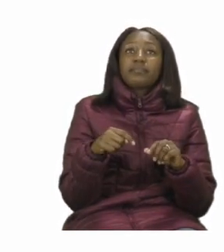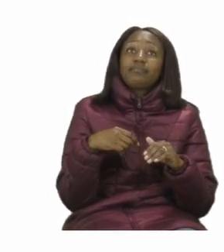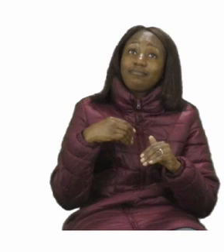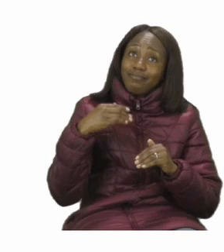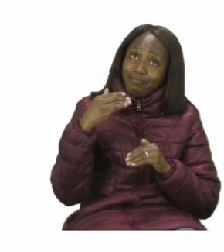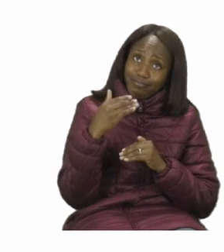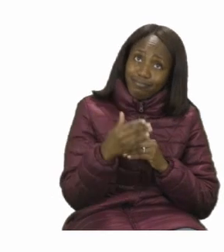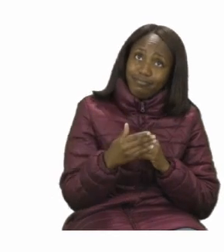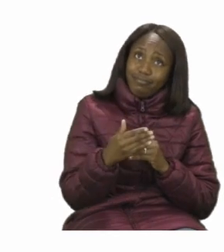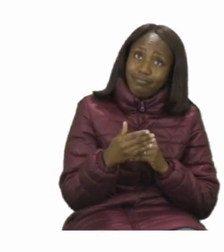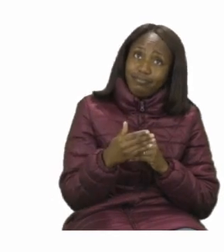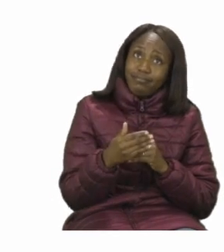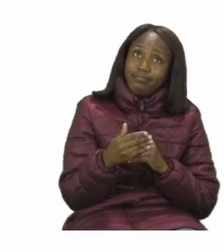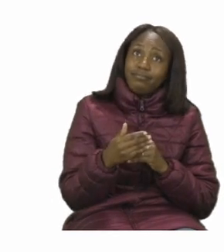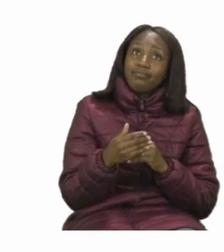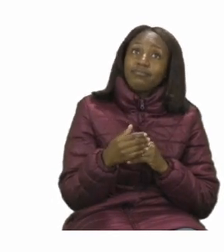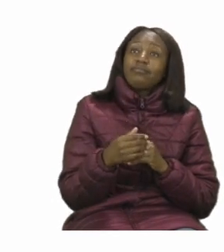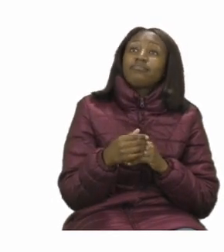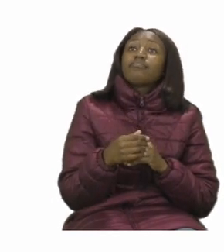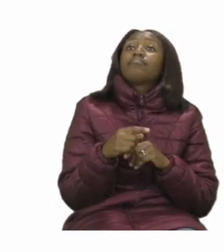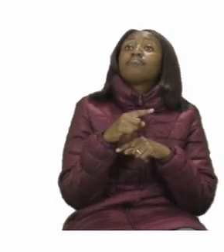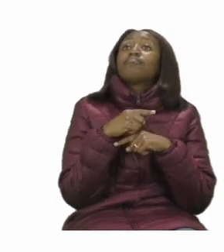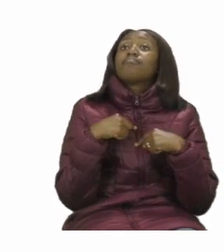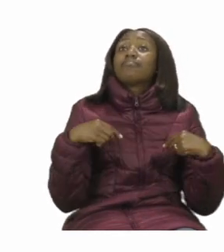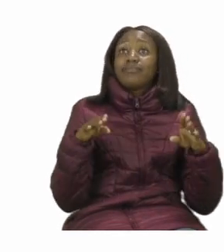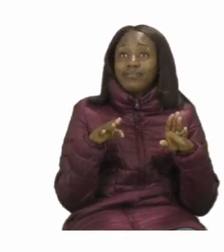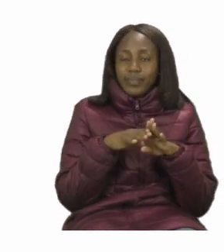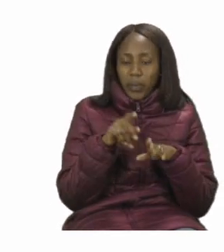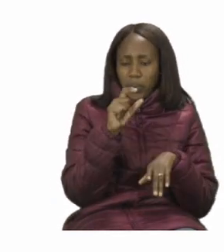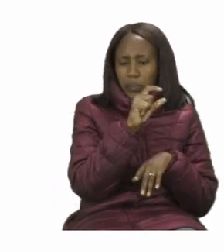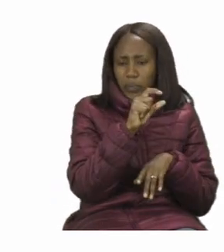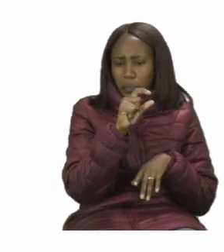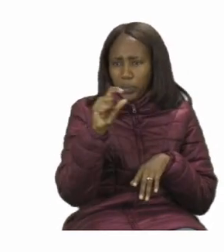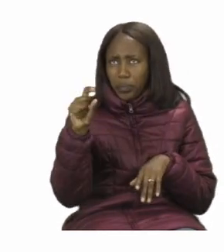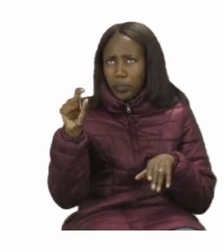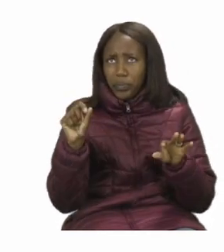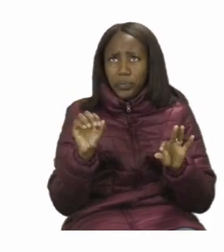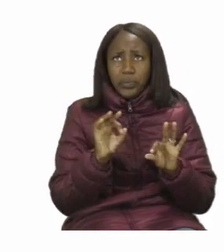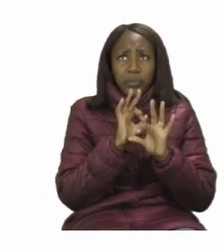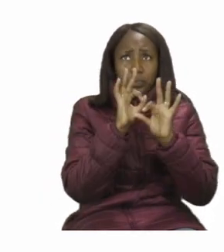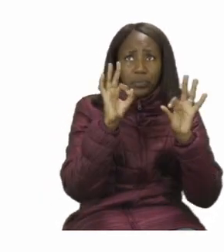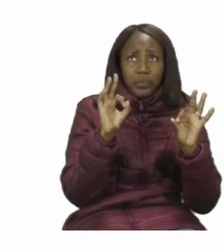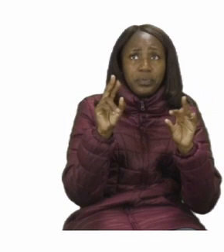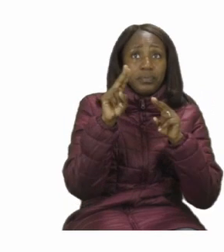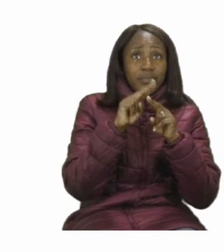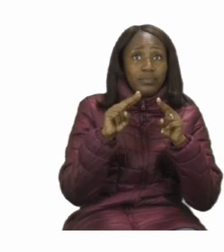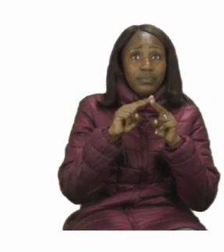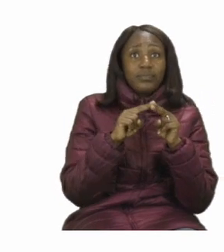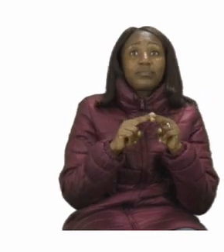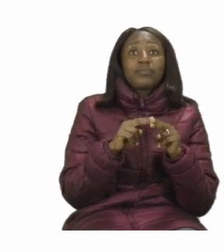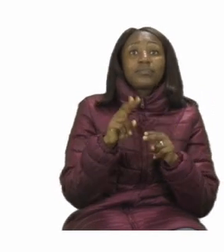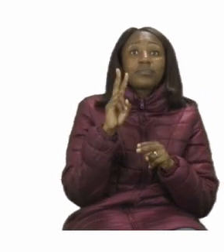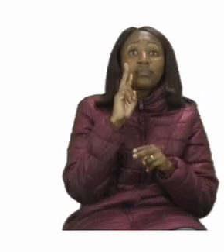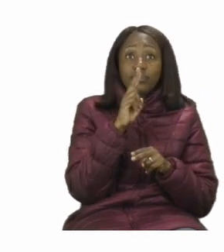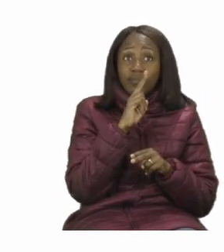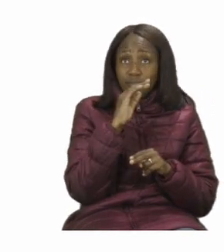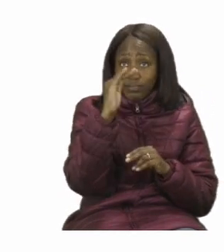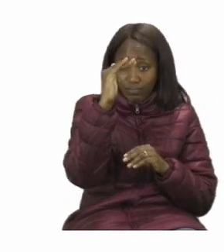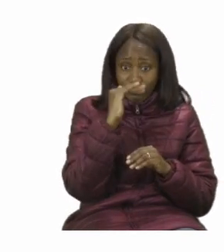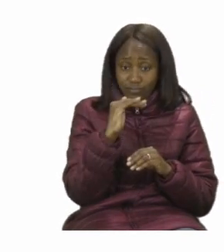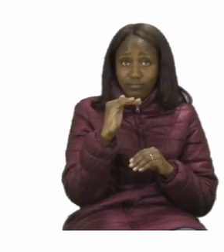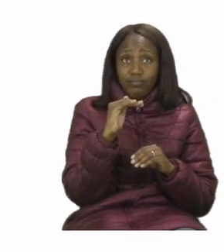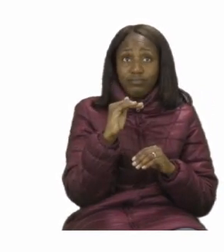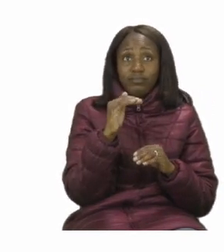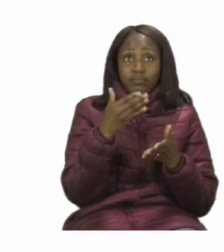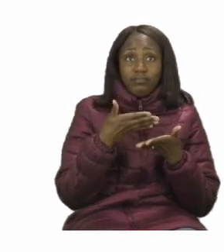job to make up an interesting sentence for the verbs that we can see below. We have the